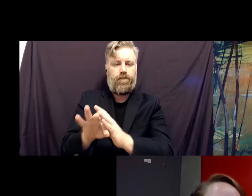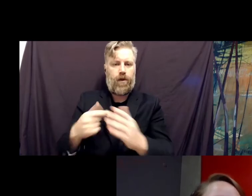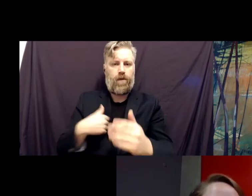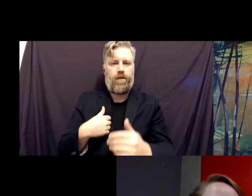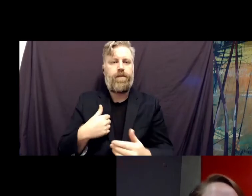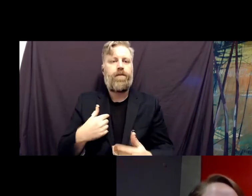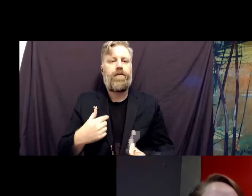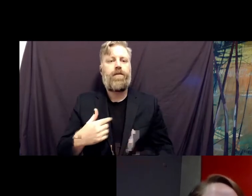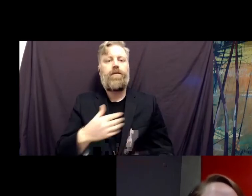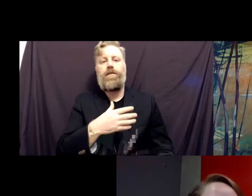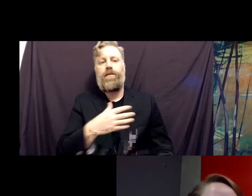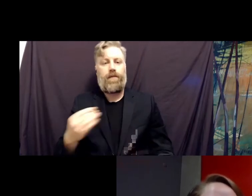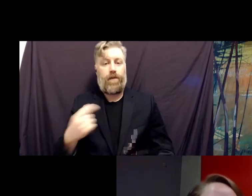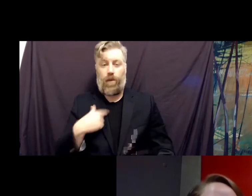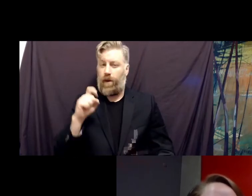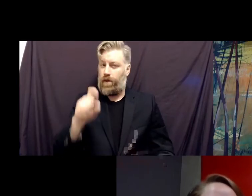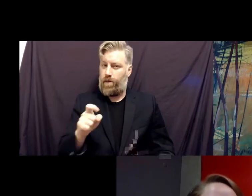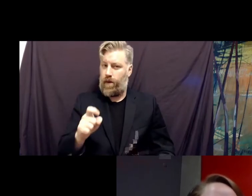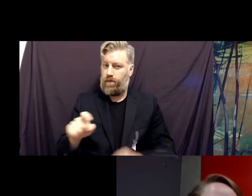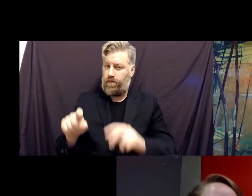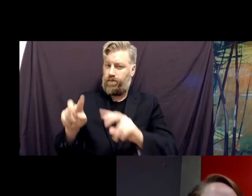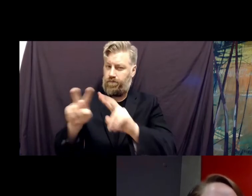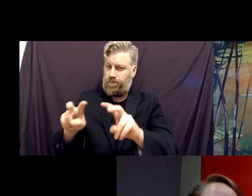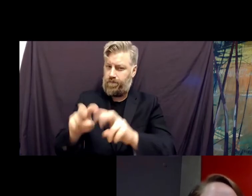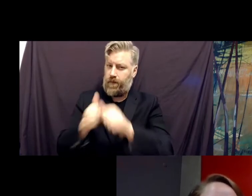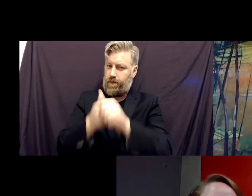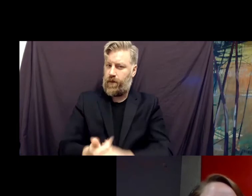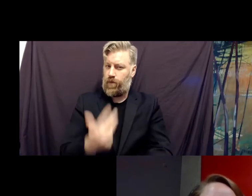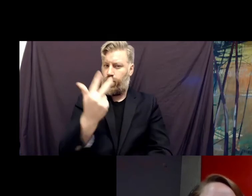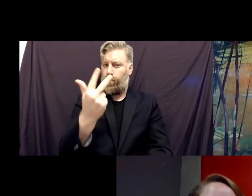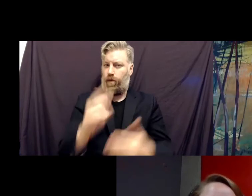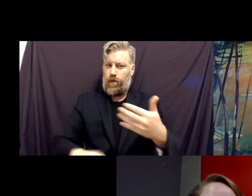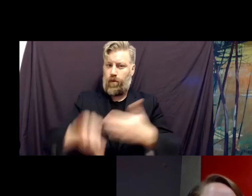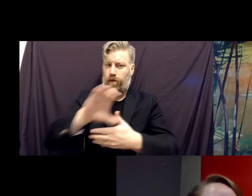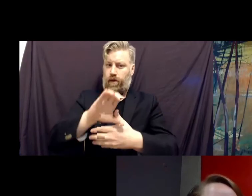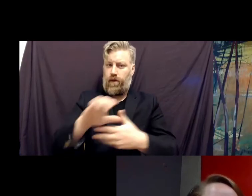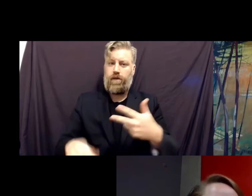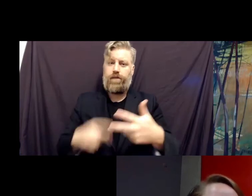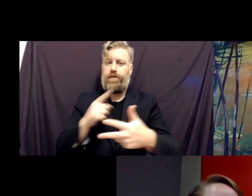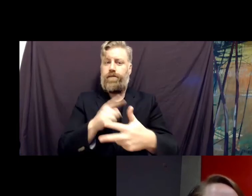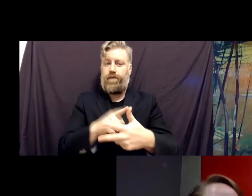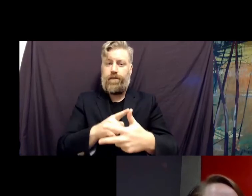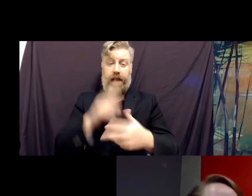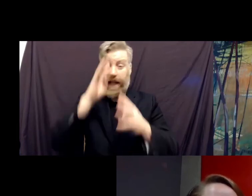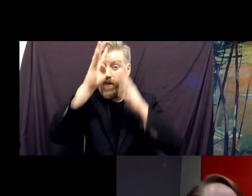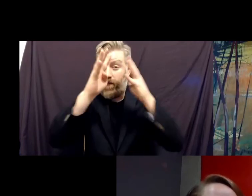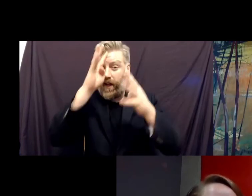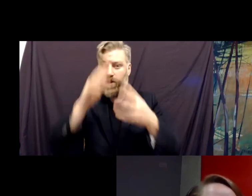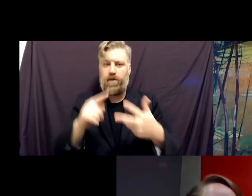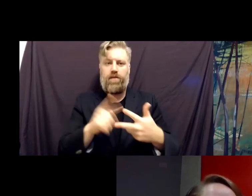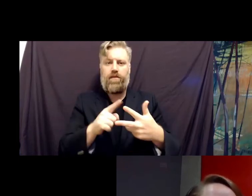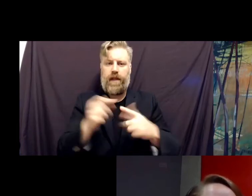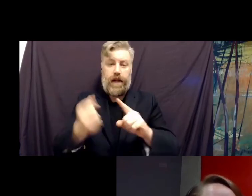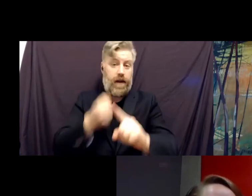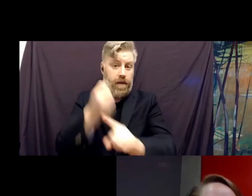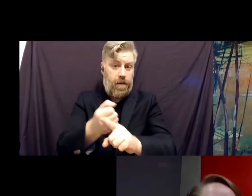theme based on 3 criteria, that is innovation, impact, and